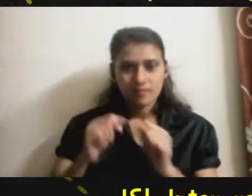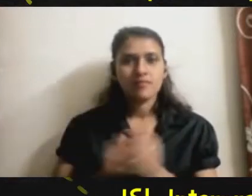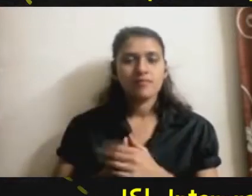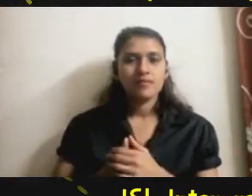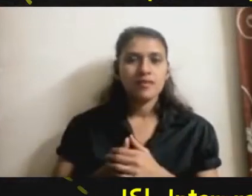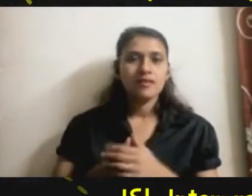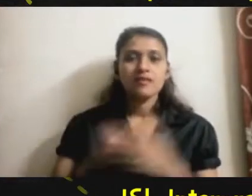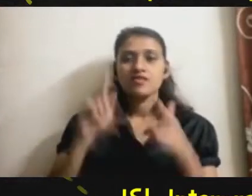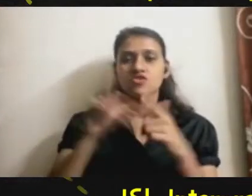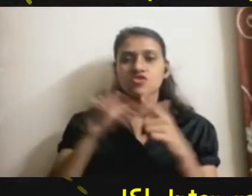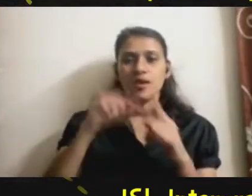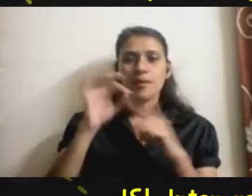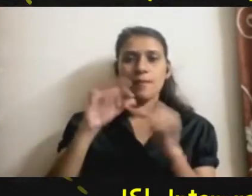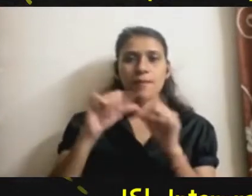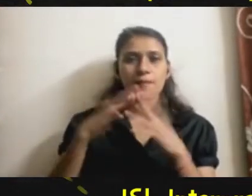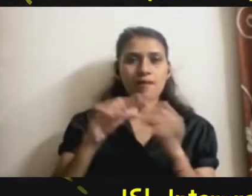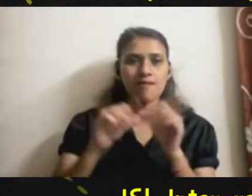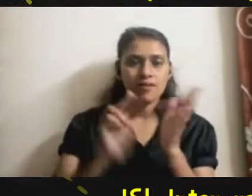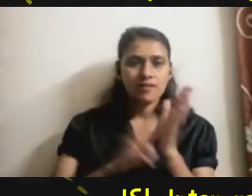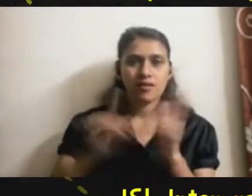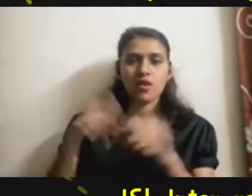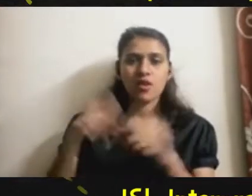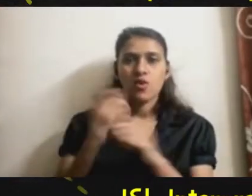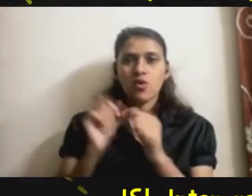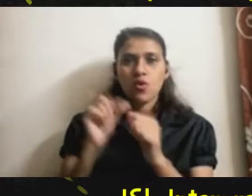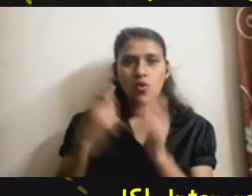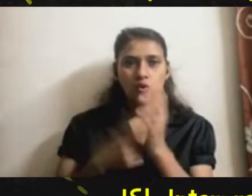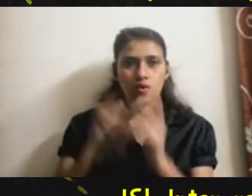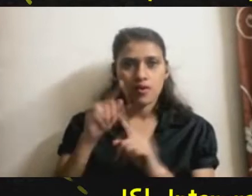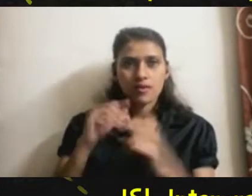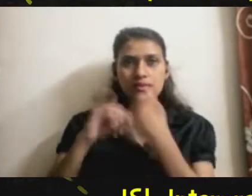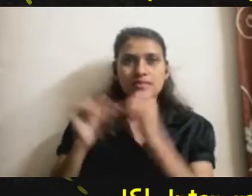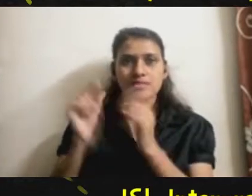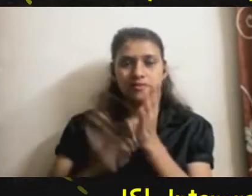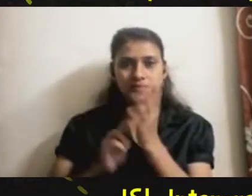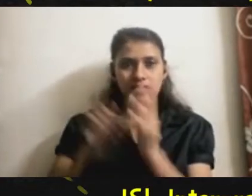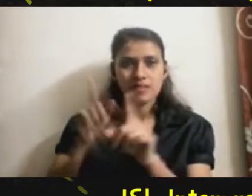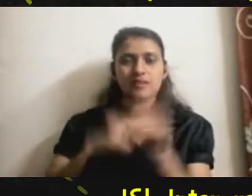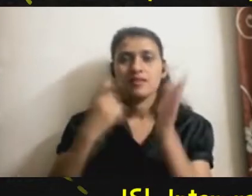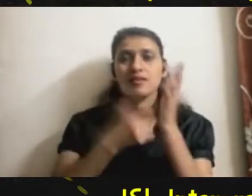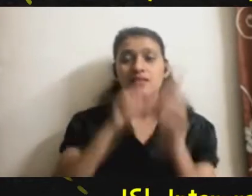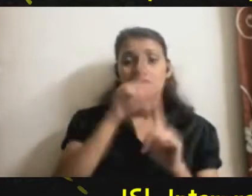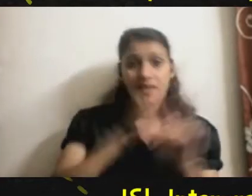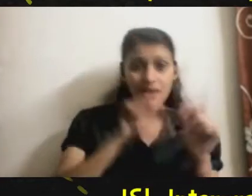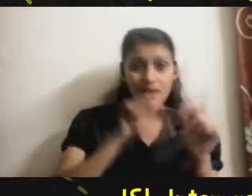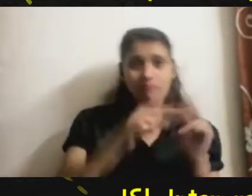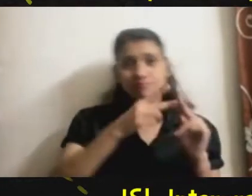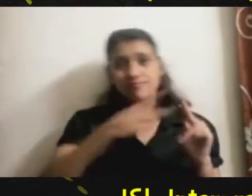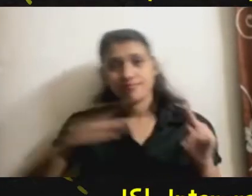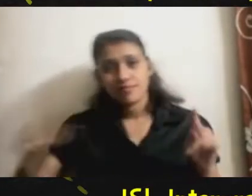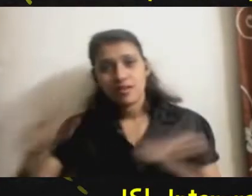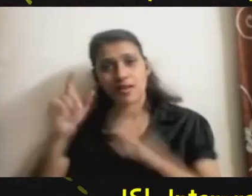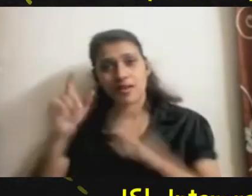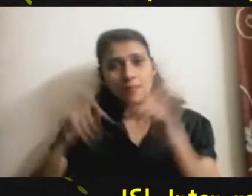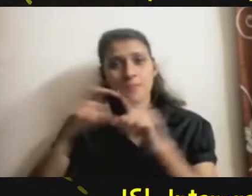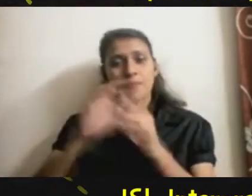Pavane, Lakshya, Gauri Rachalwar, Sunny, Riya, Sharvari Sonawani, Dhawan Chaudhary,